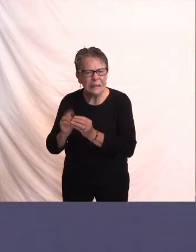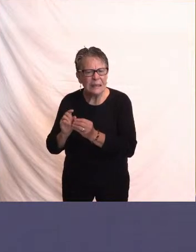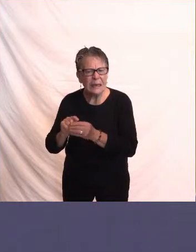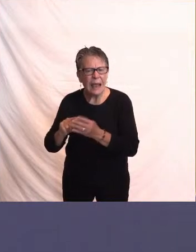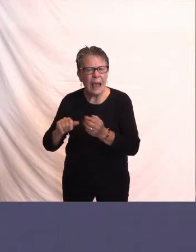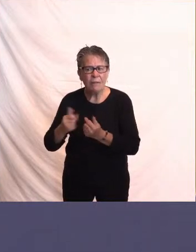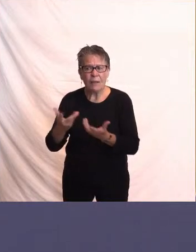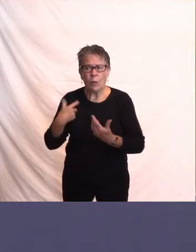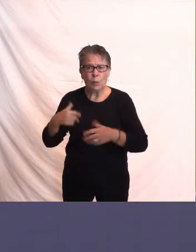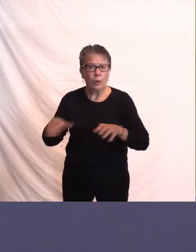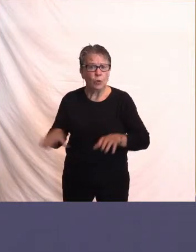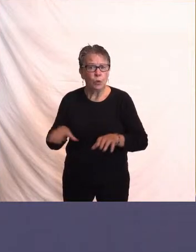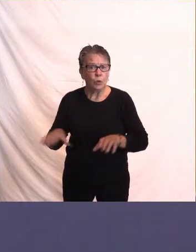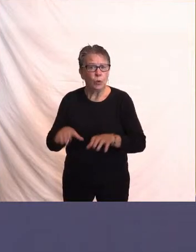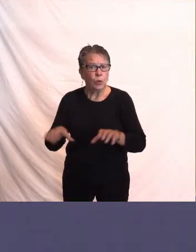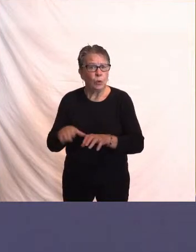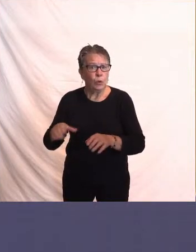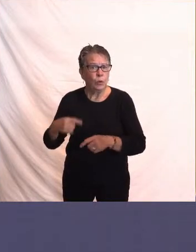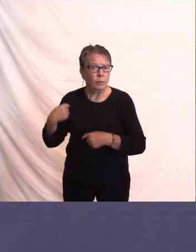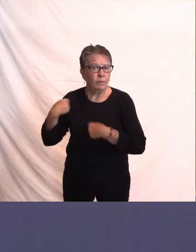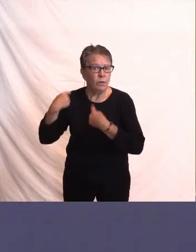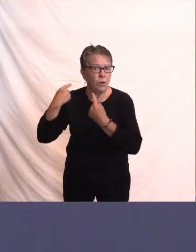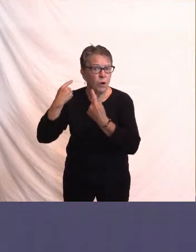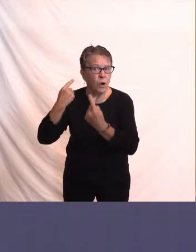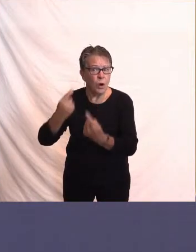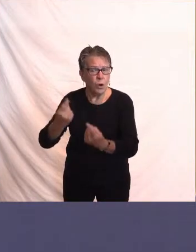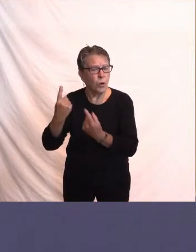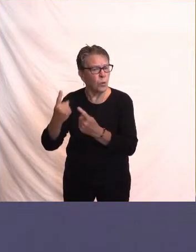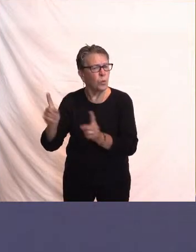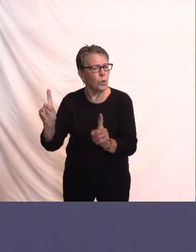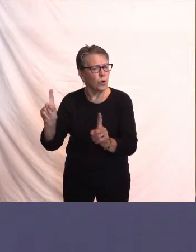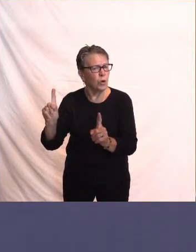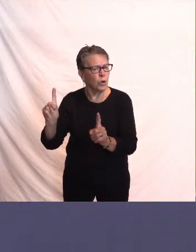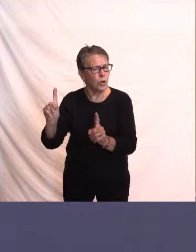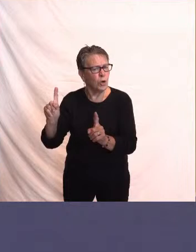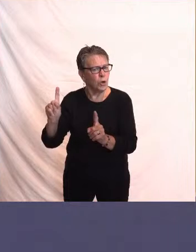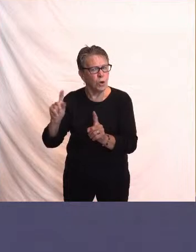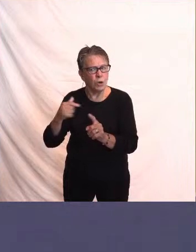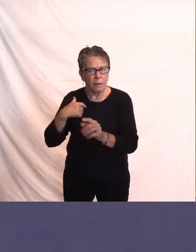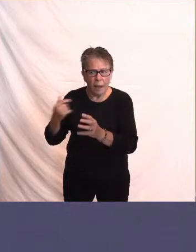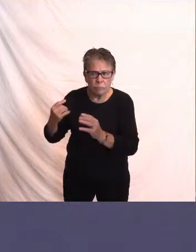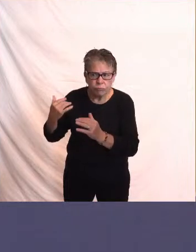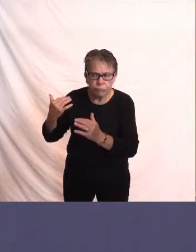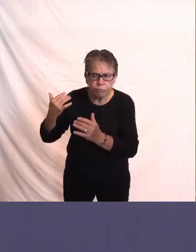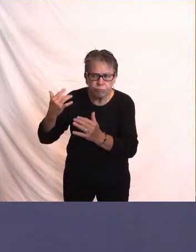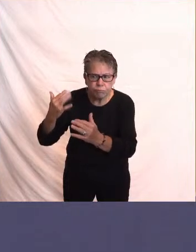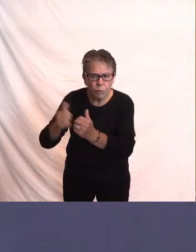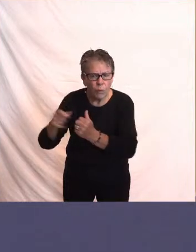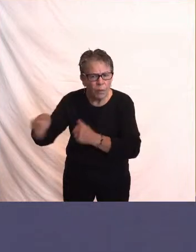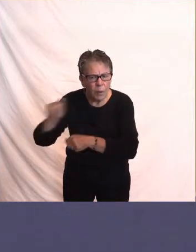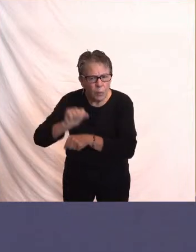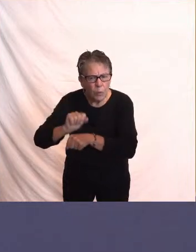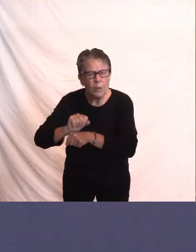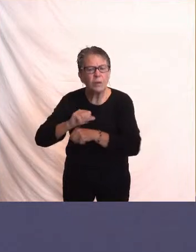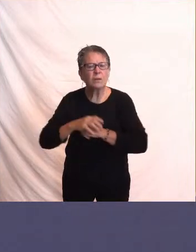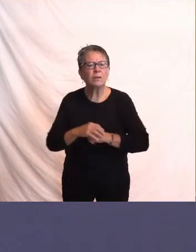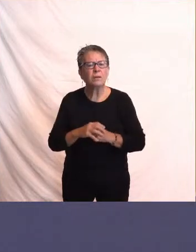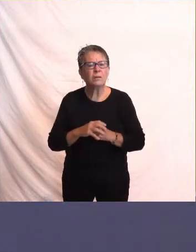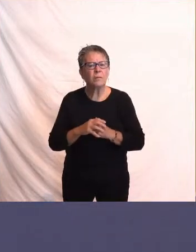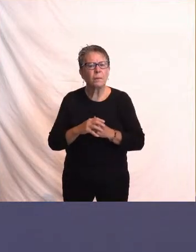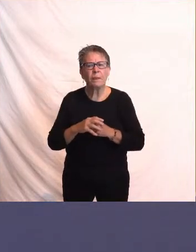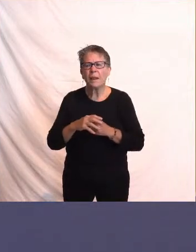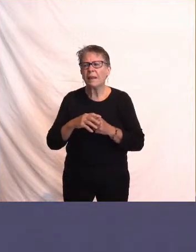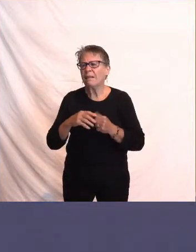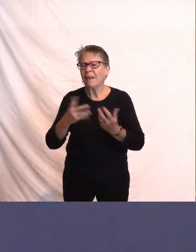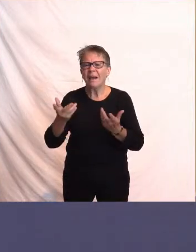don't know that I've got a number, but it's got to be higher than what it is. And let's just say that. We just got to